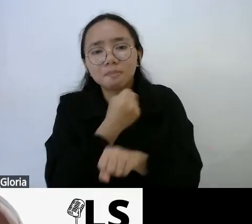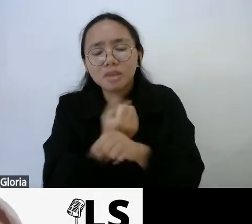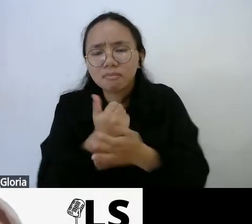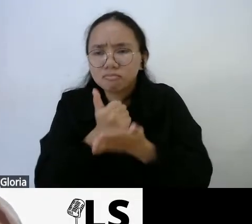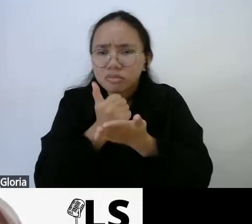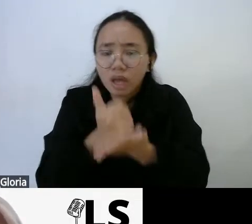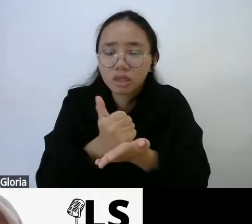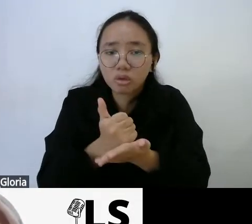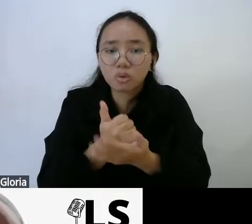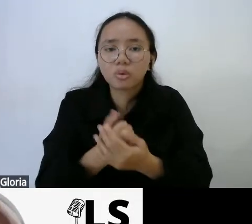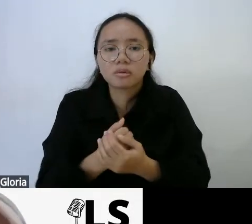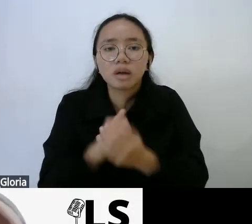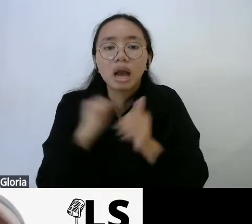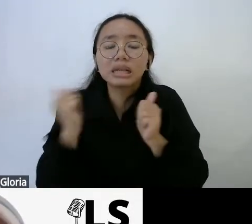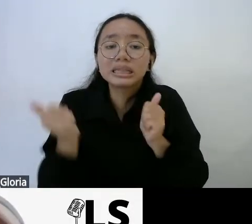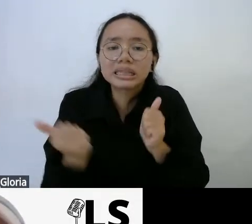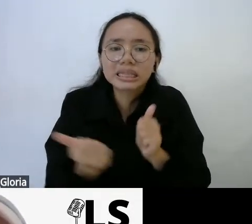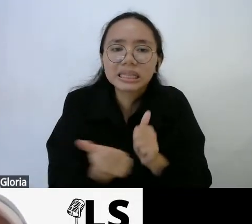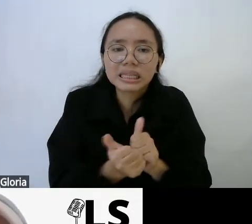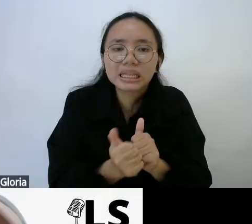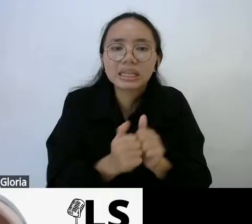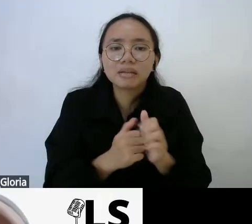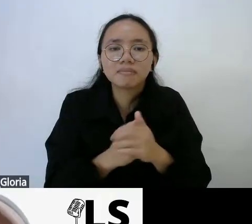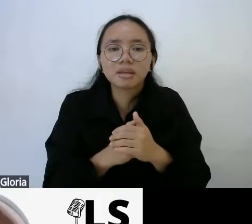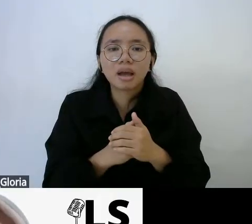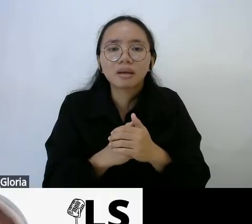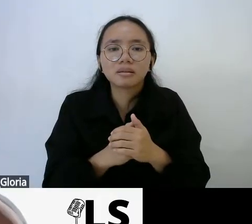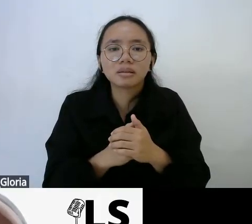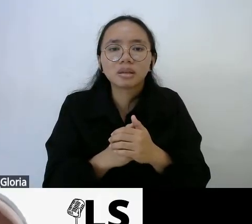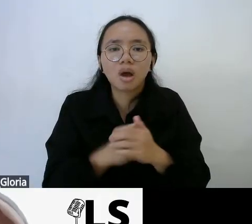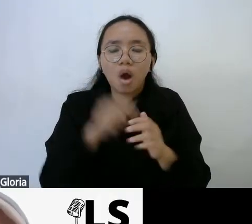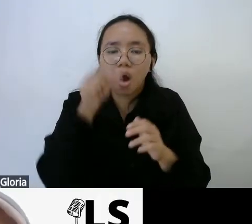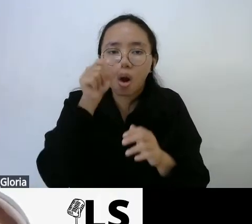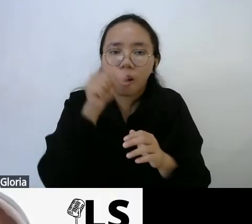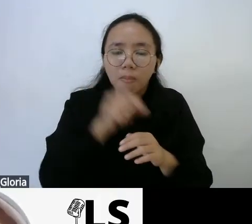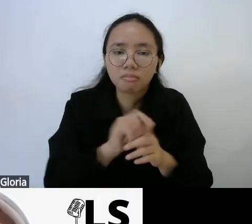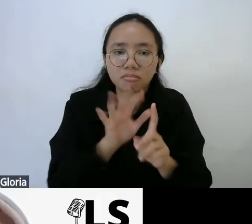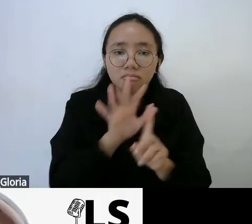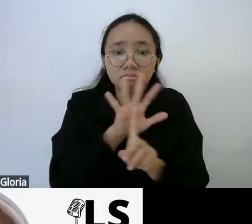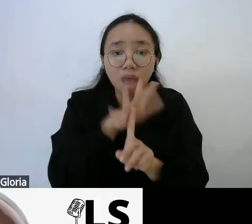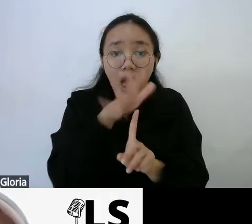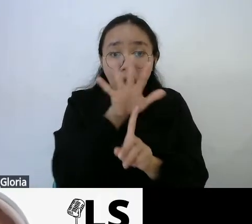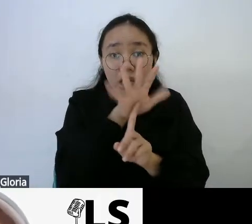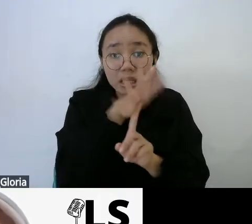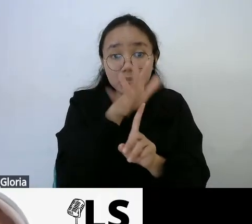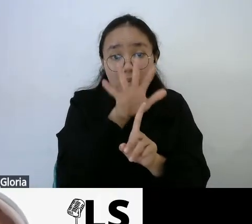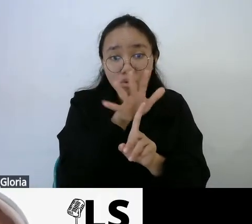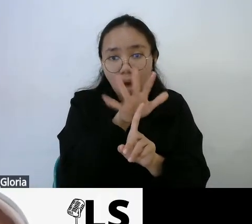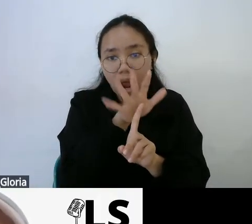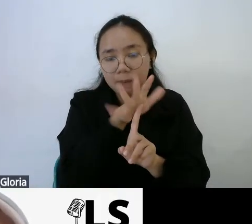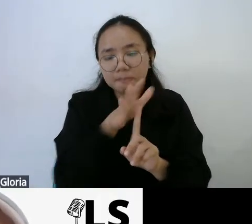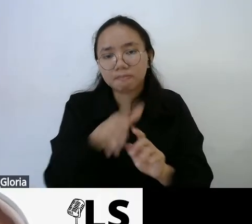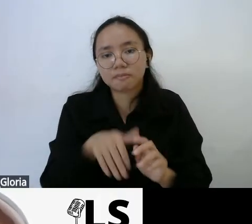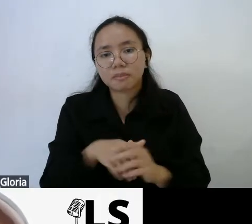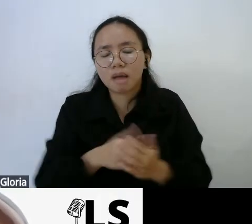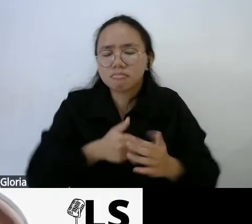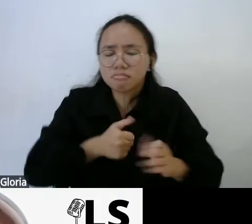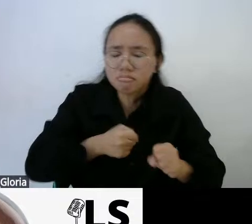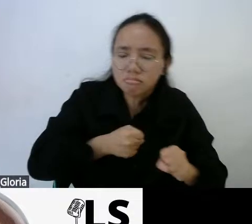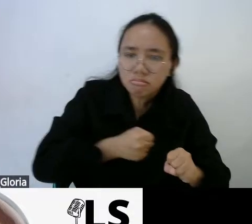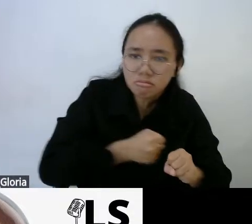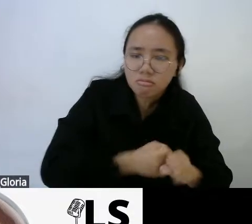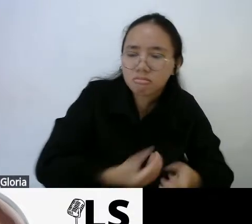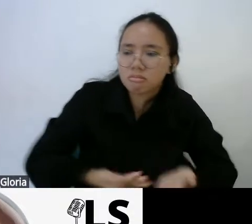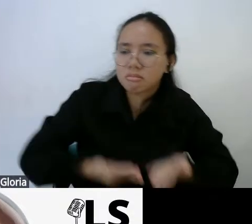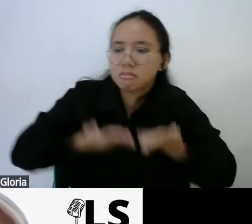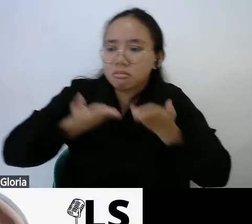students. And I'm working on putting together a manual that has just 1 or 2 pages about